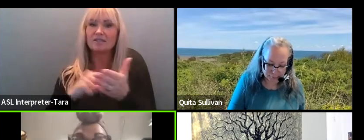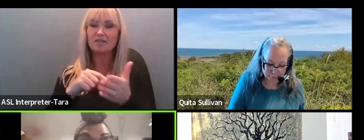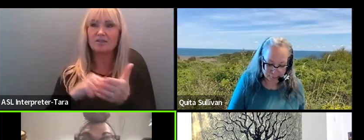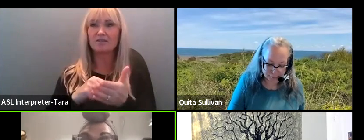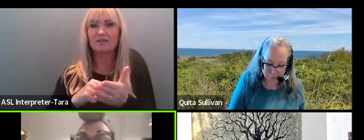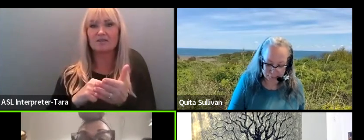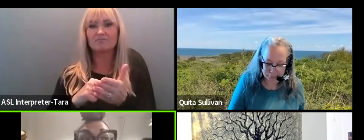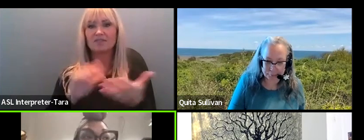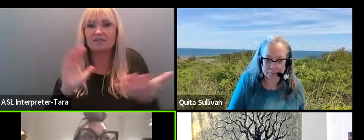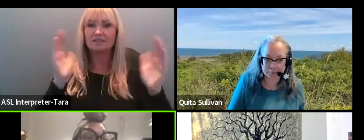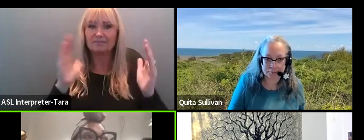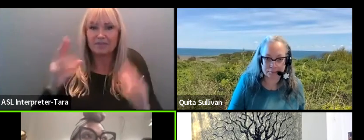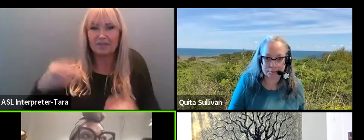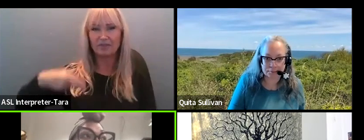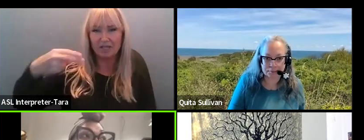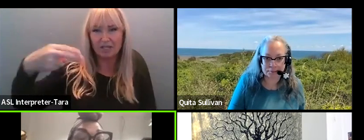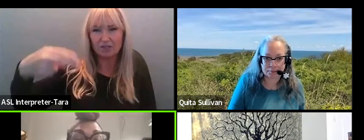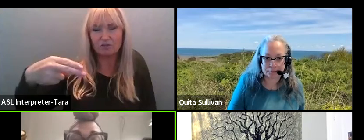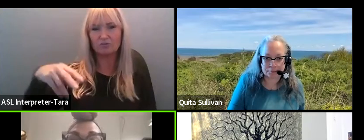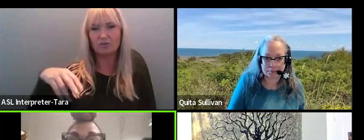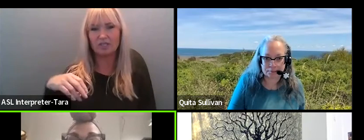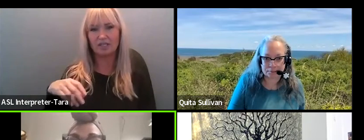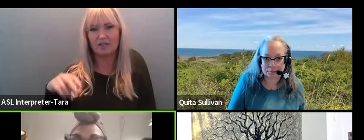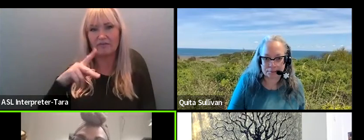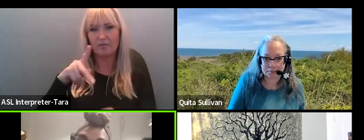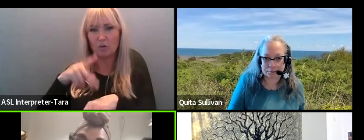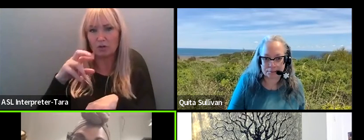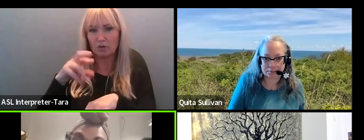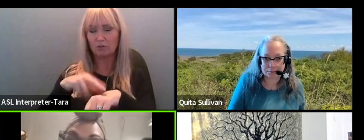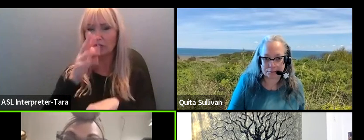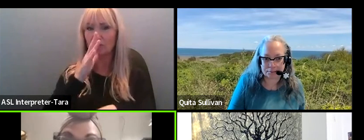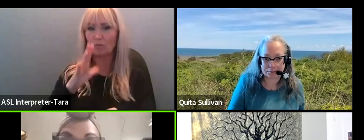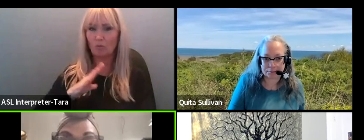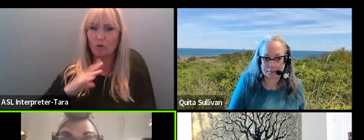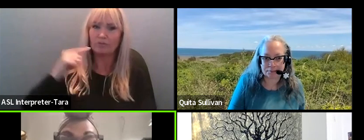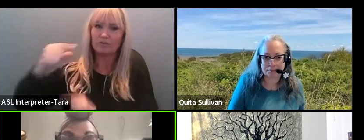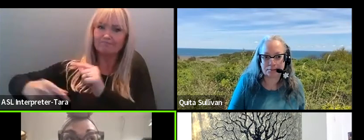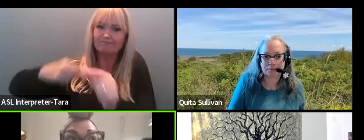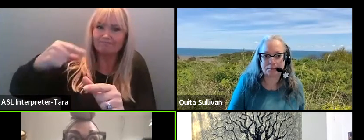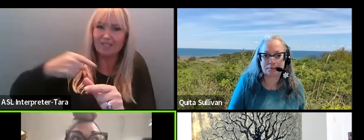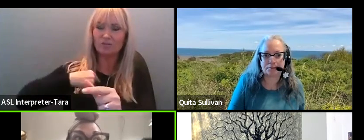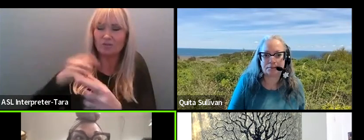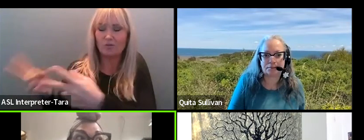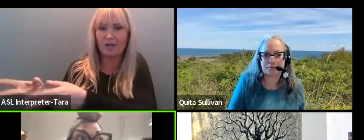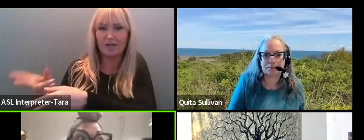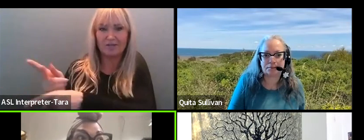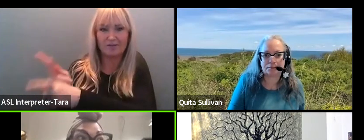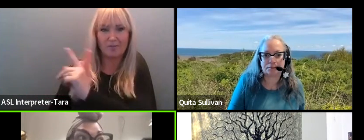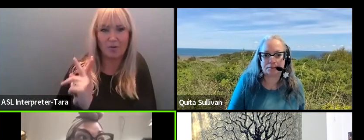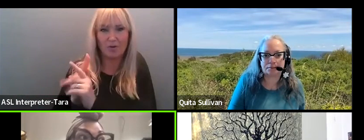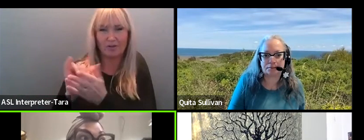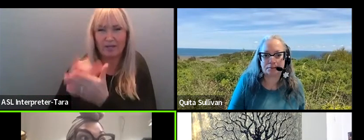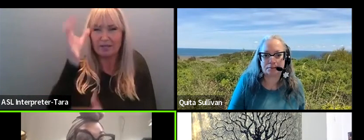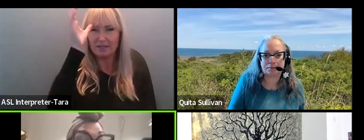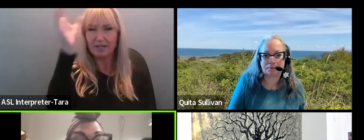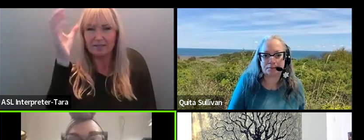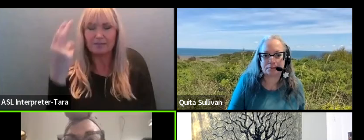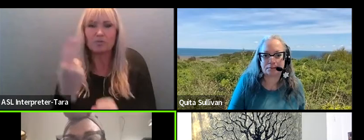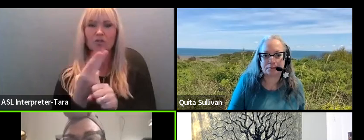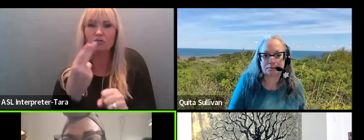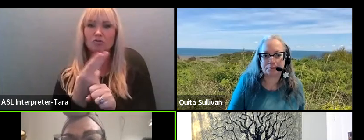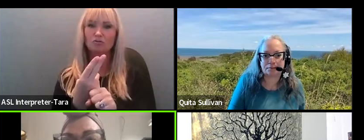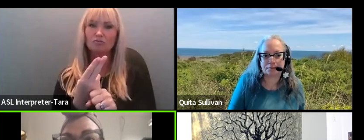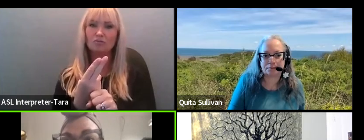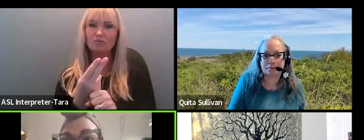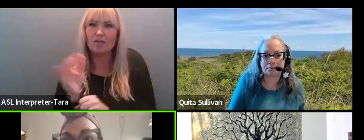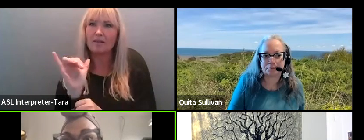time, through generations. And I kind of took that concept and I used that as kind of, as